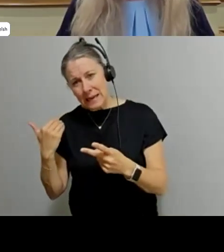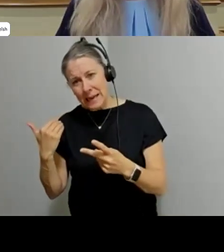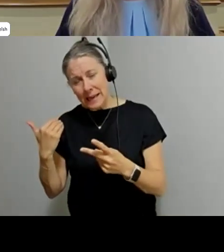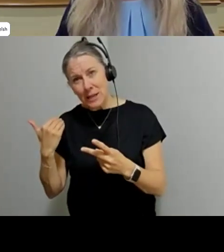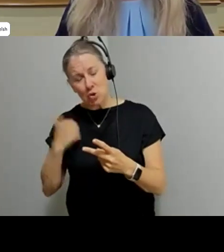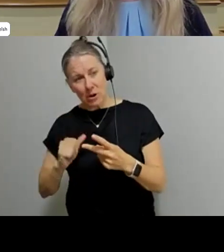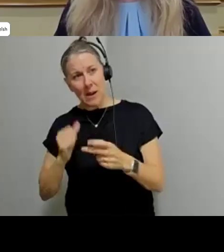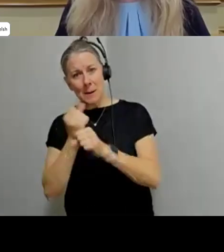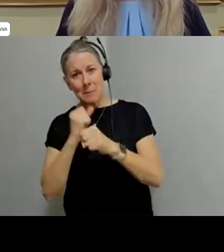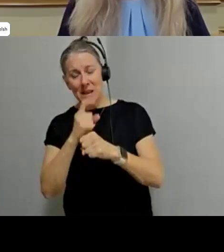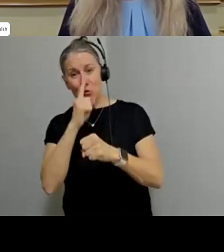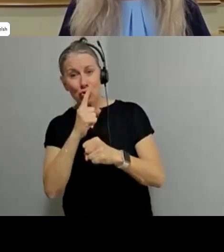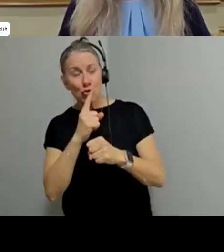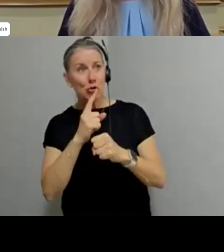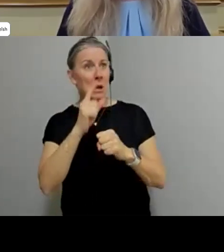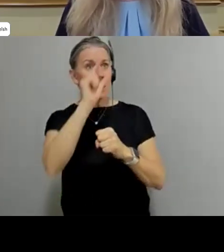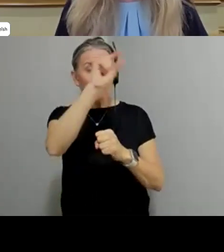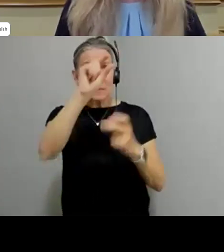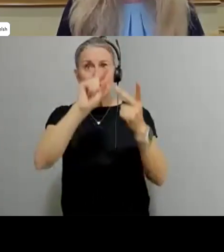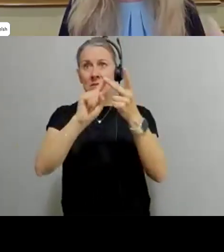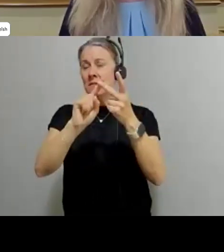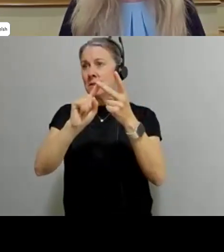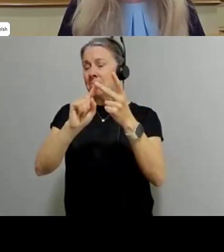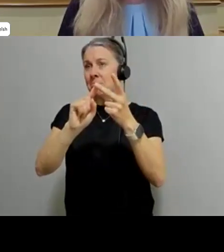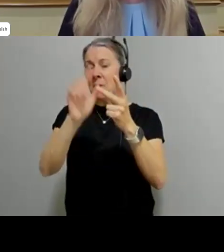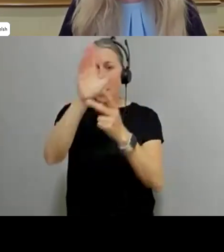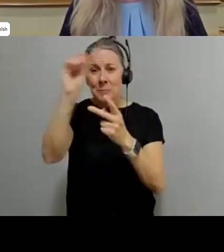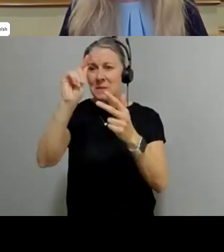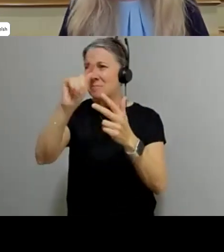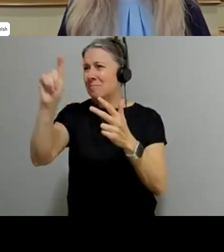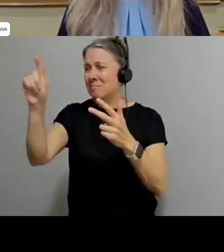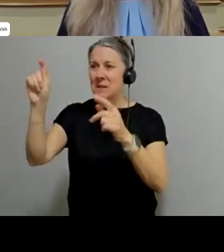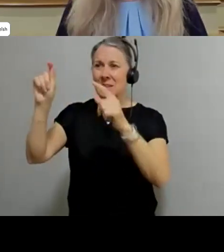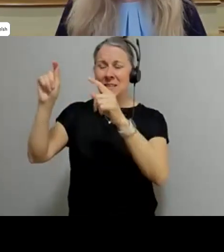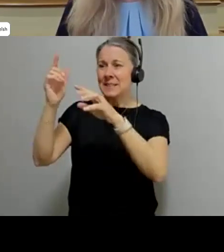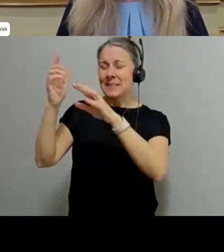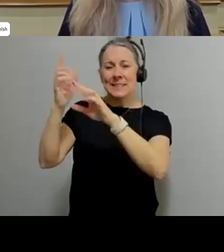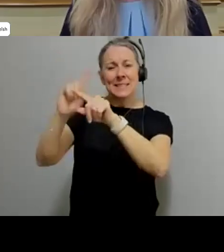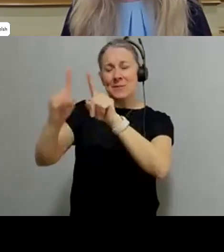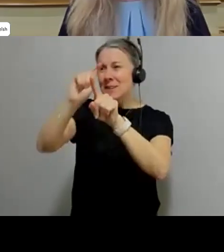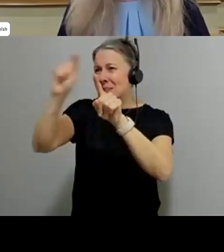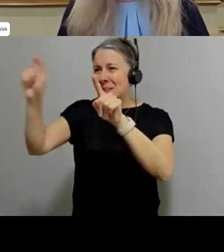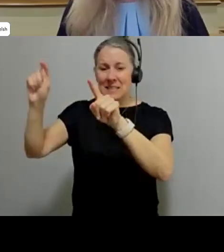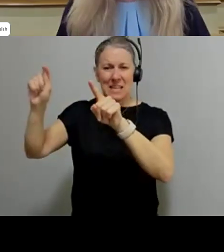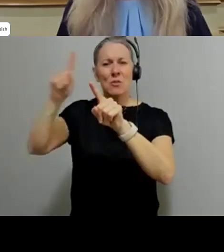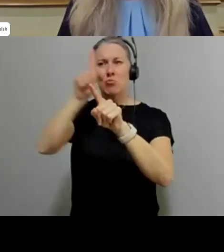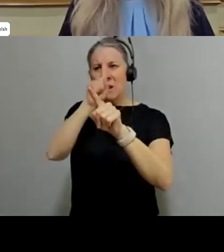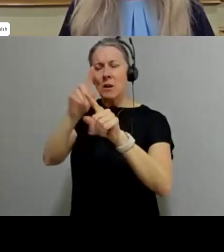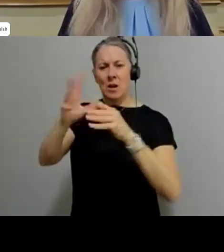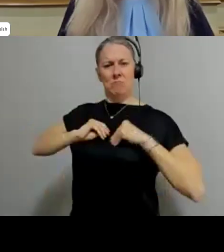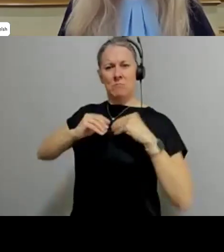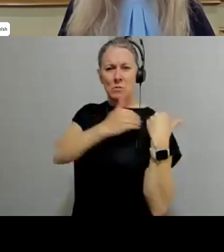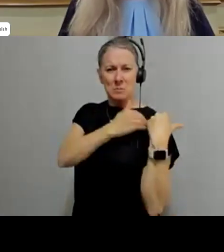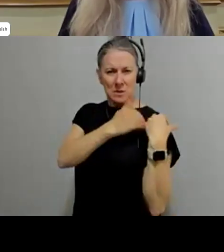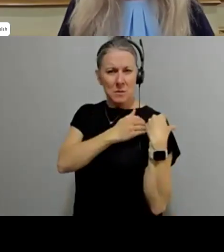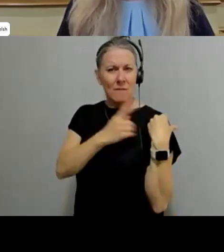account for the struggles and challenges, for example, around home care, or long-term care and housing. And we